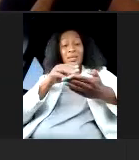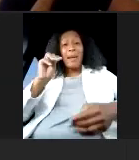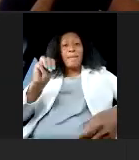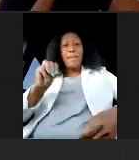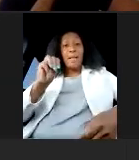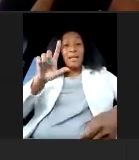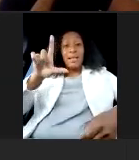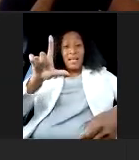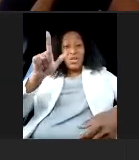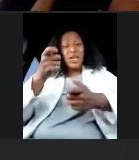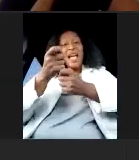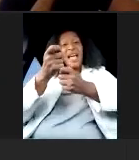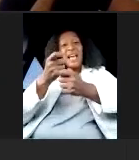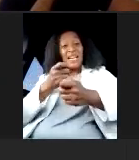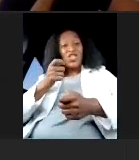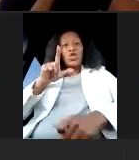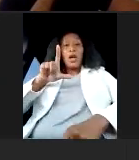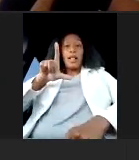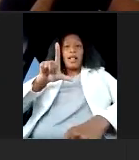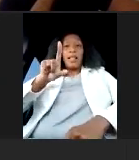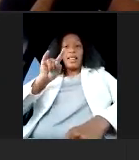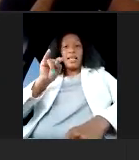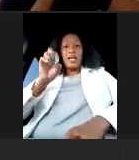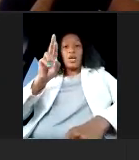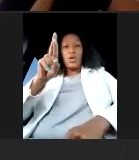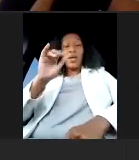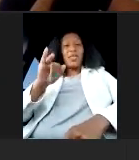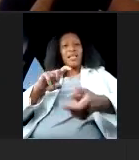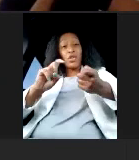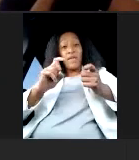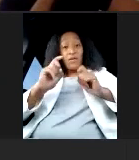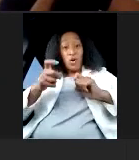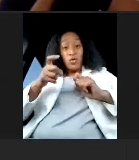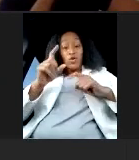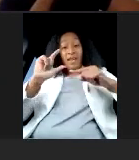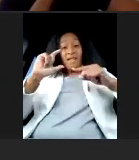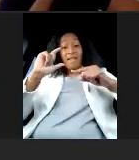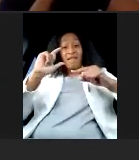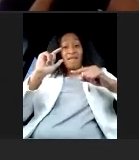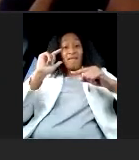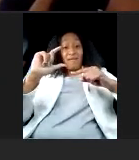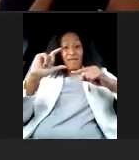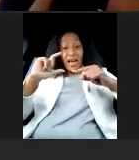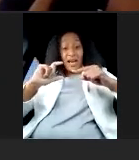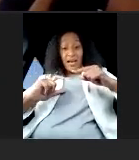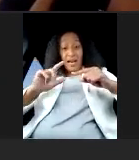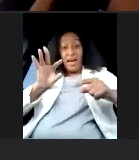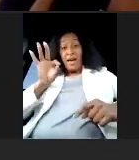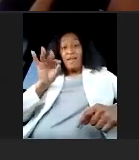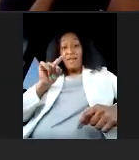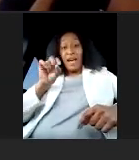1 liter. That's a conversion factor. And I have to line up that conversion factor so that I get rid of